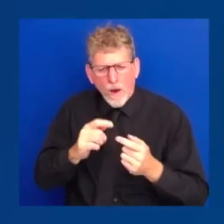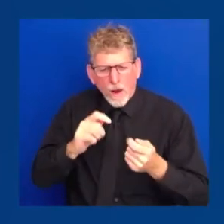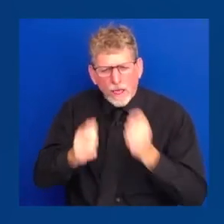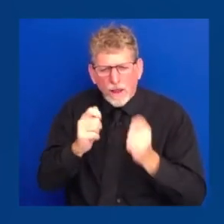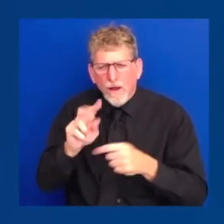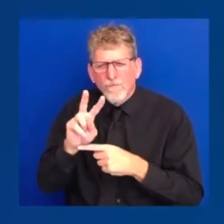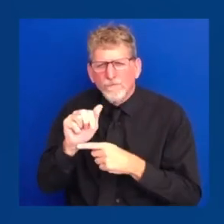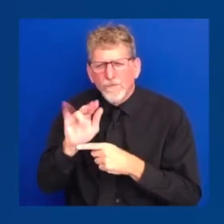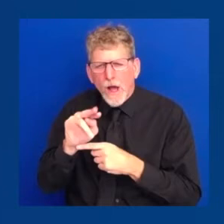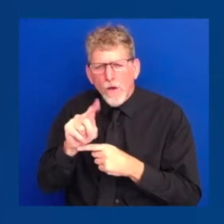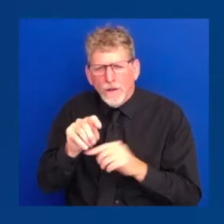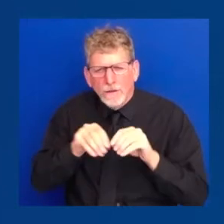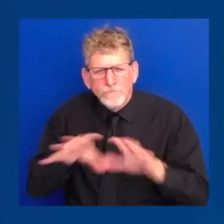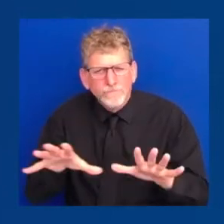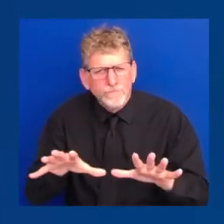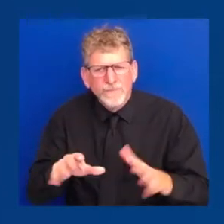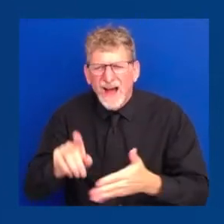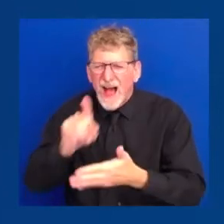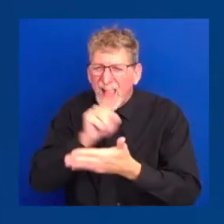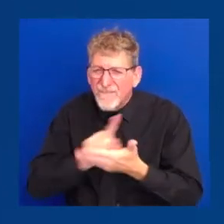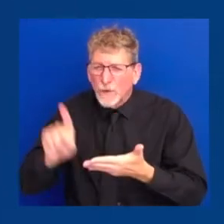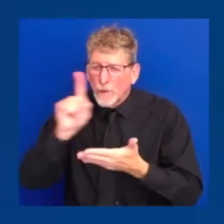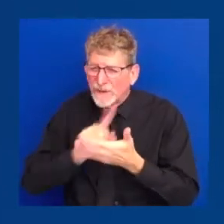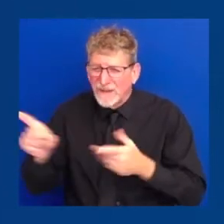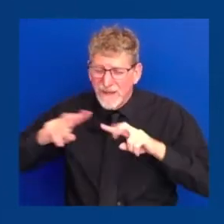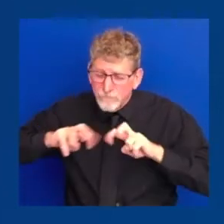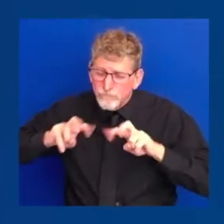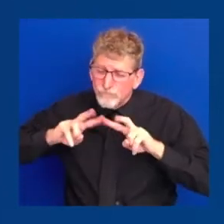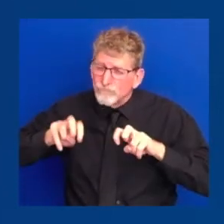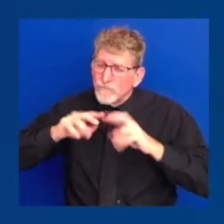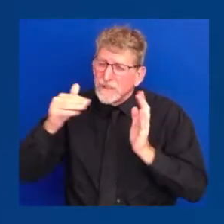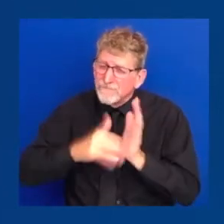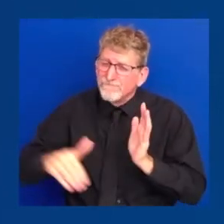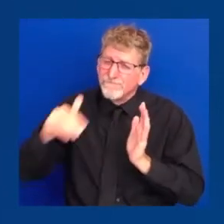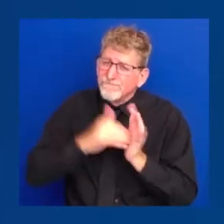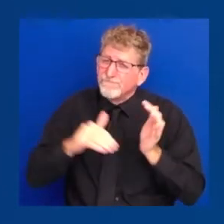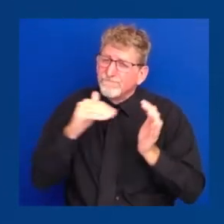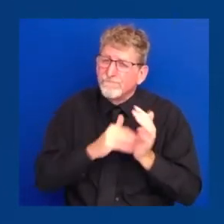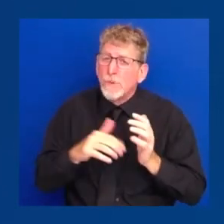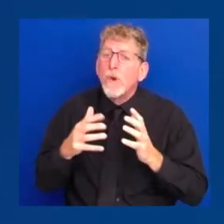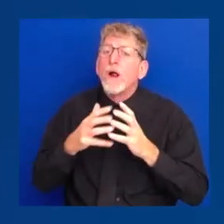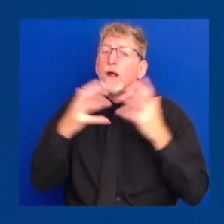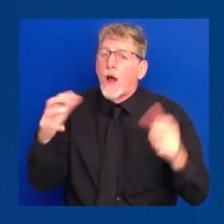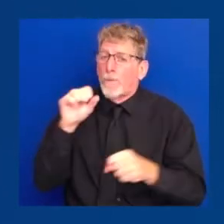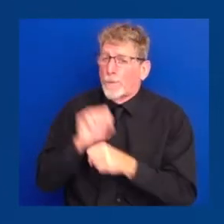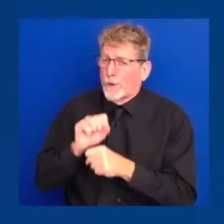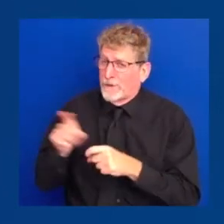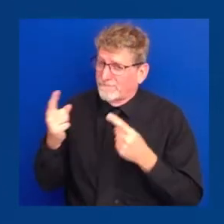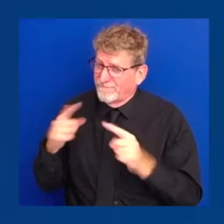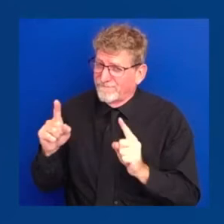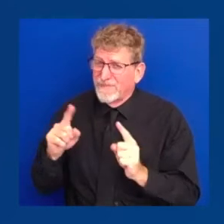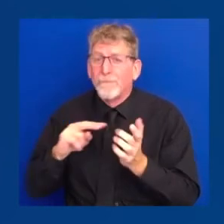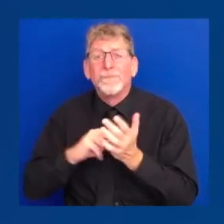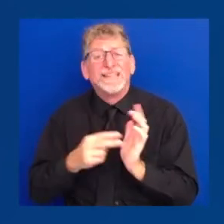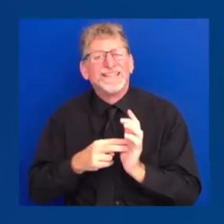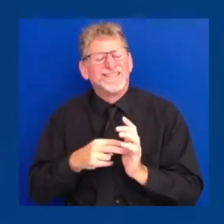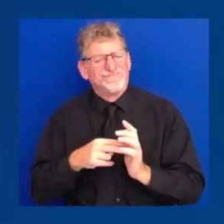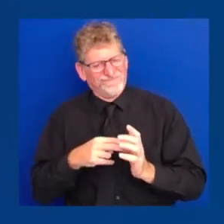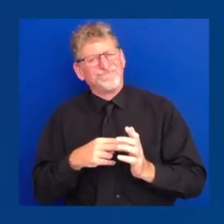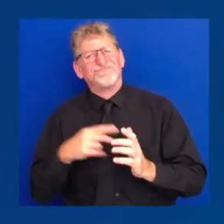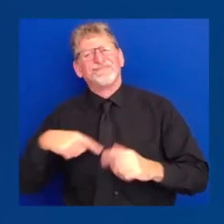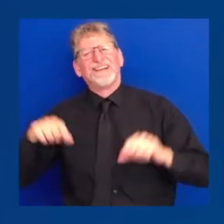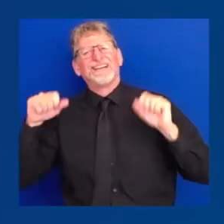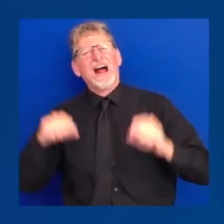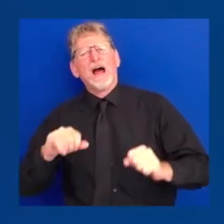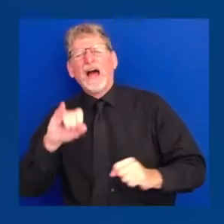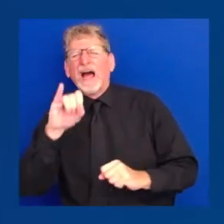week. These robust sequencing efforts mean we can reliably identify very low levels of variants, even variants